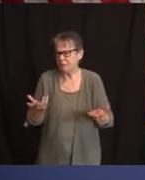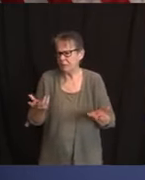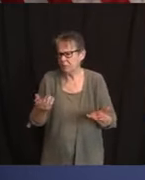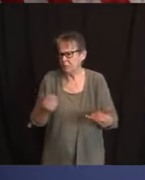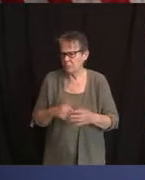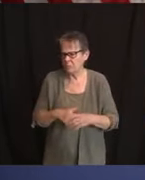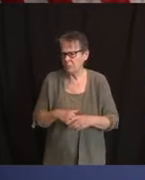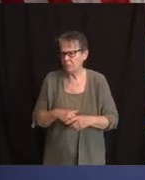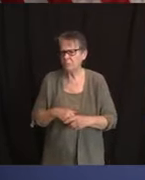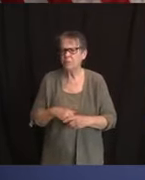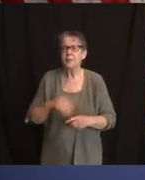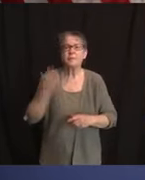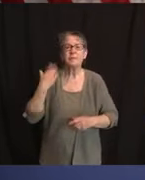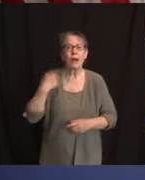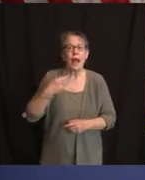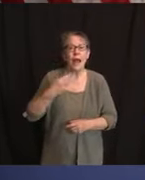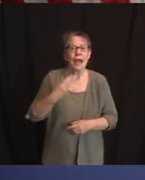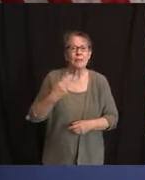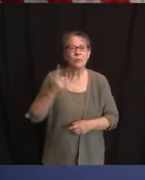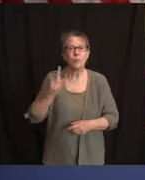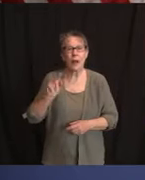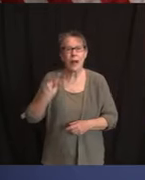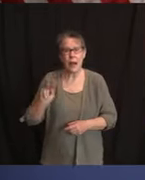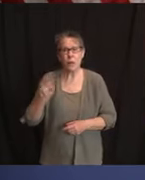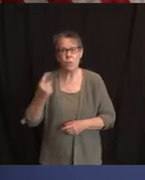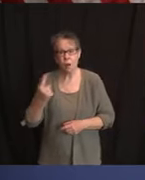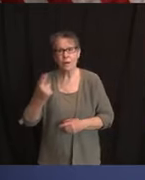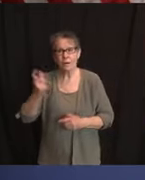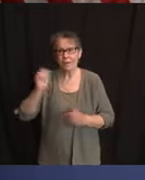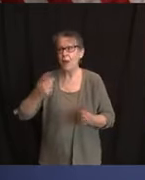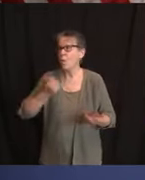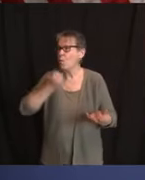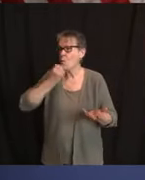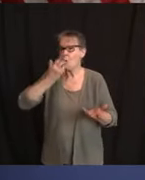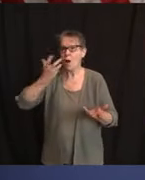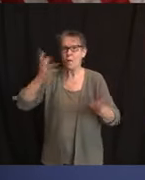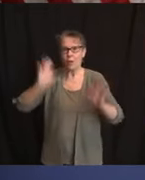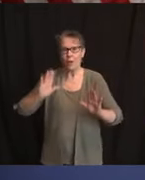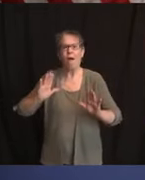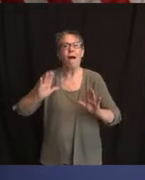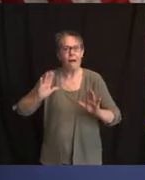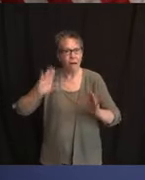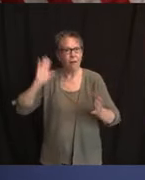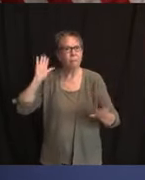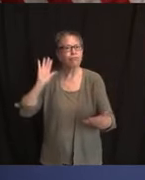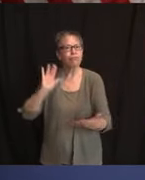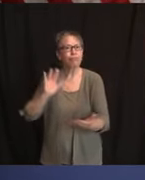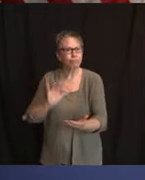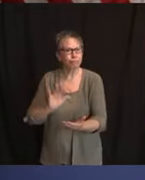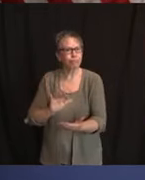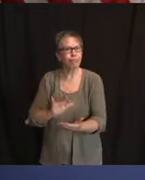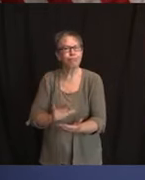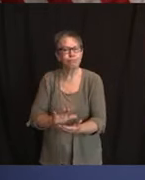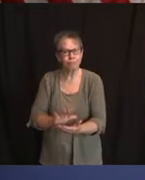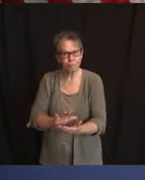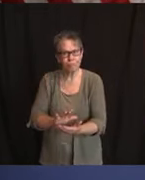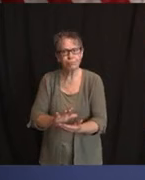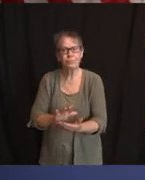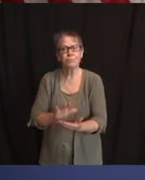though. The fact of the matter is the weather hasn't been that warm. It's warmer than it was a month or two ago, but it really isn't that warm.